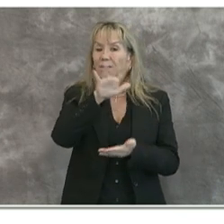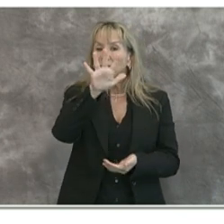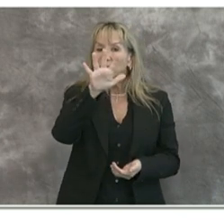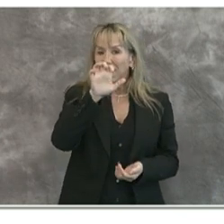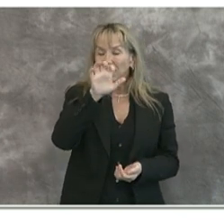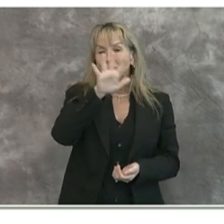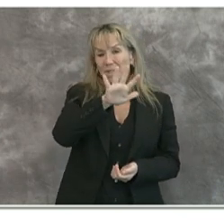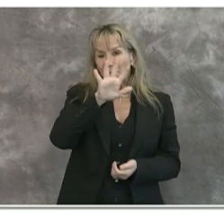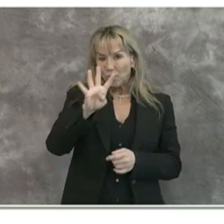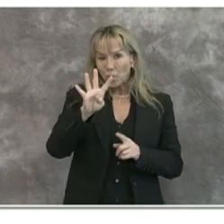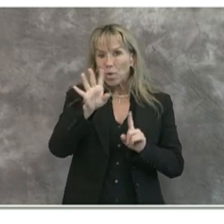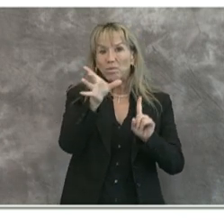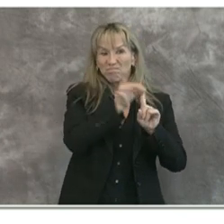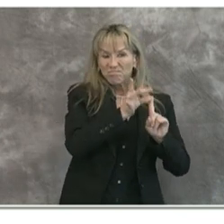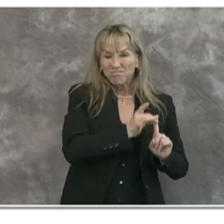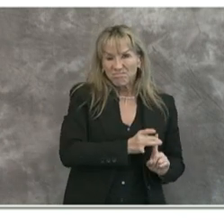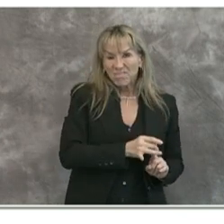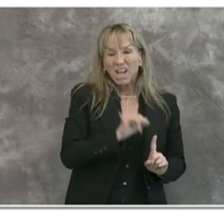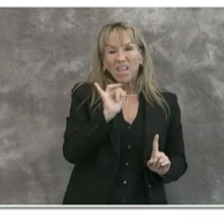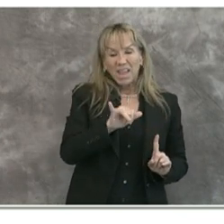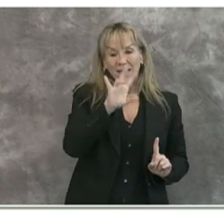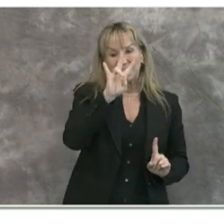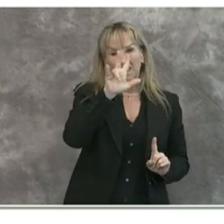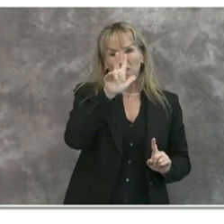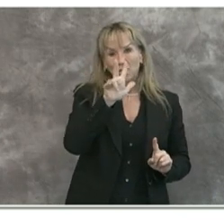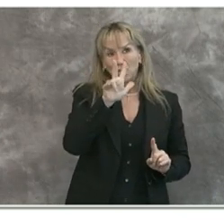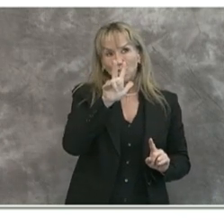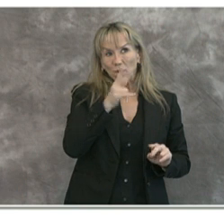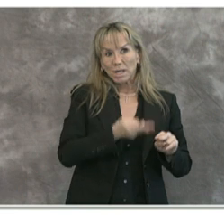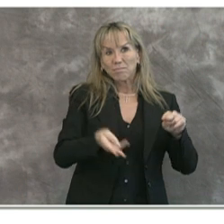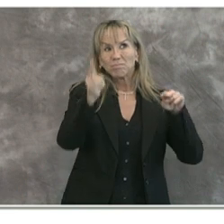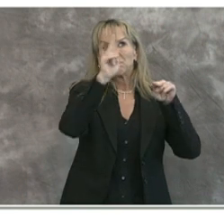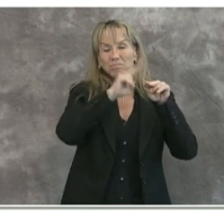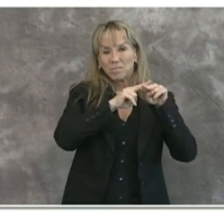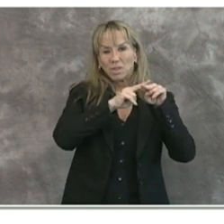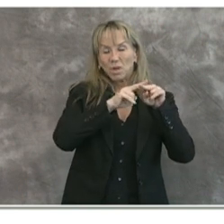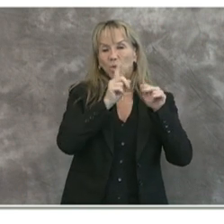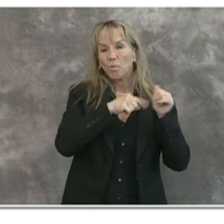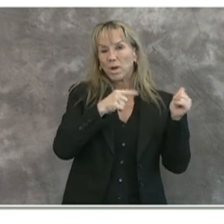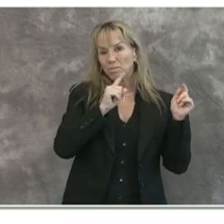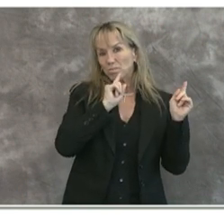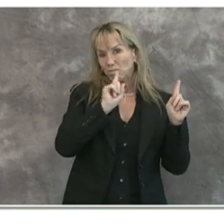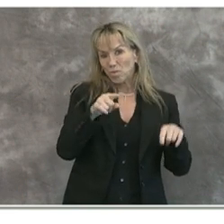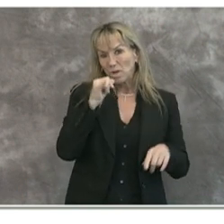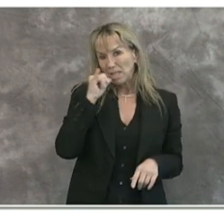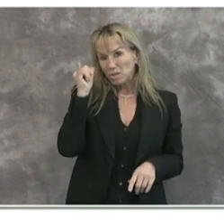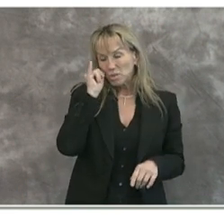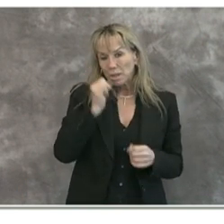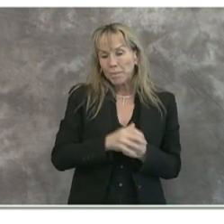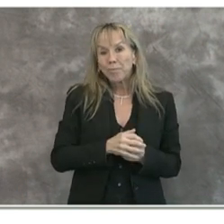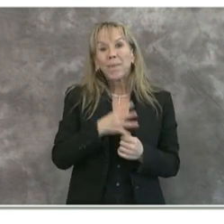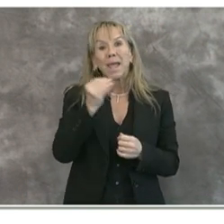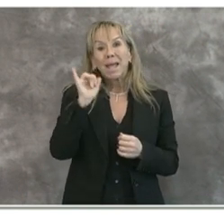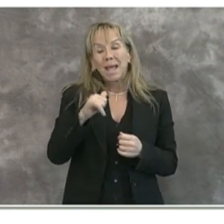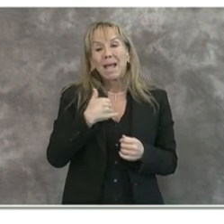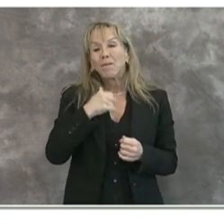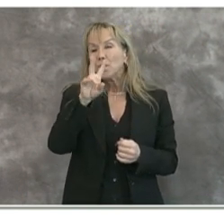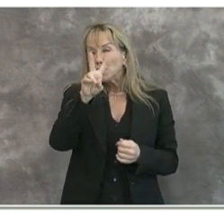7,554 cases, which is 73 more cases than was reported yesterday, and